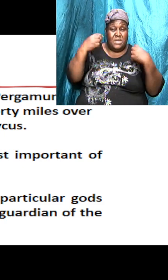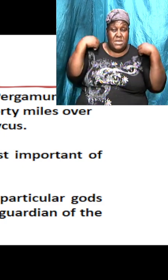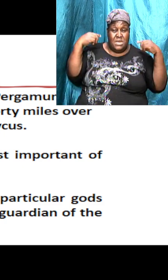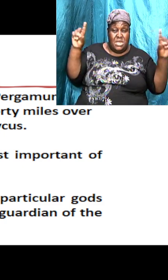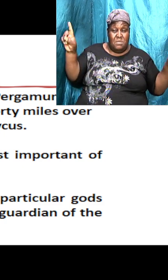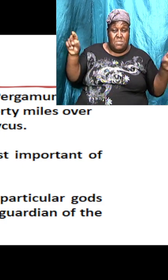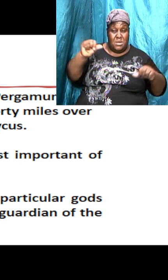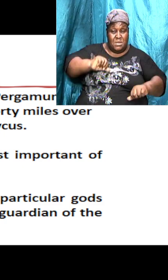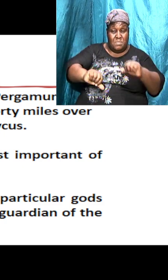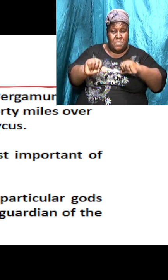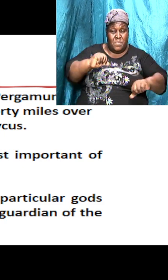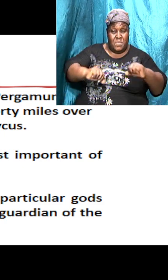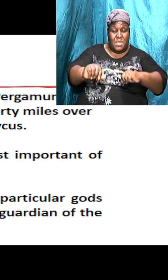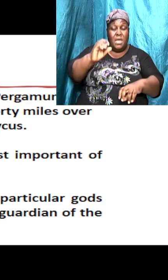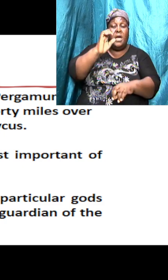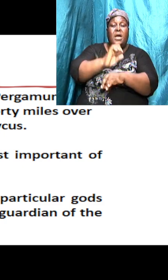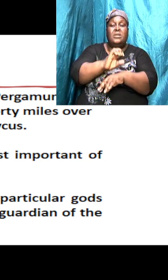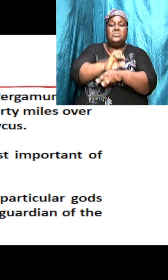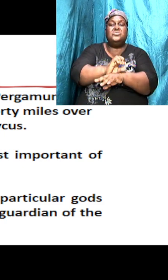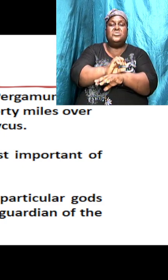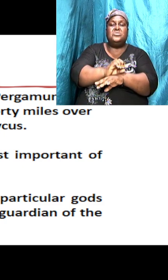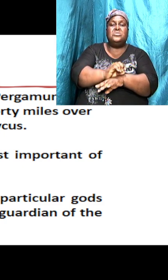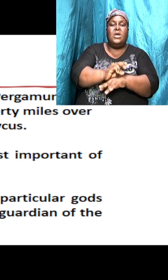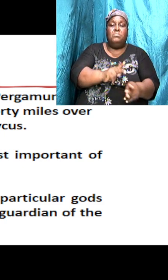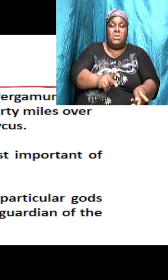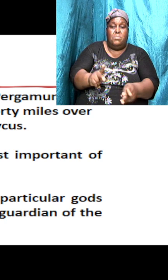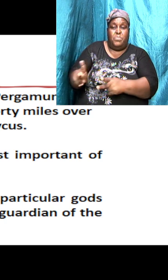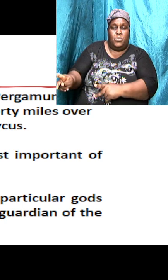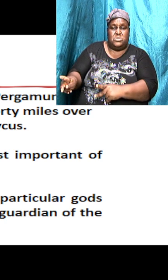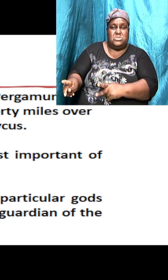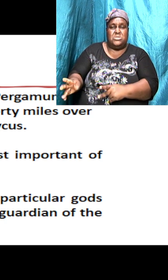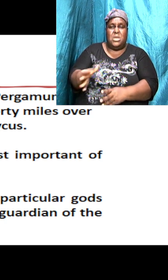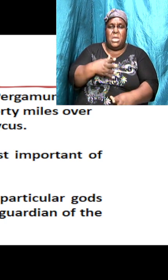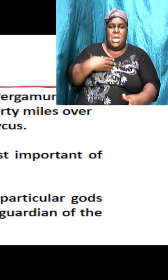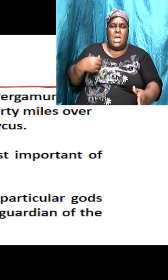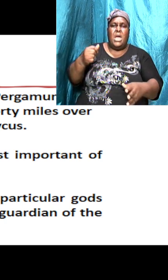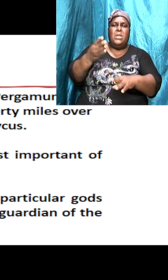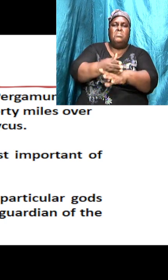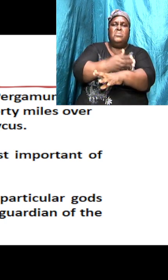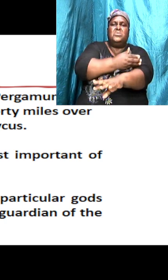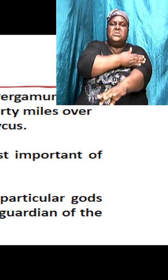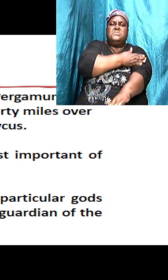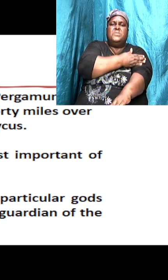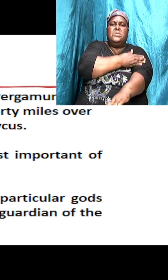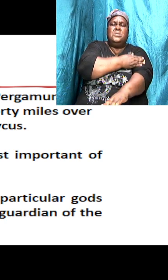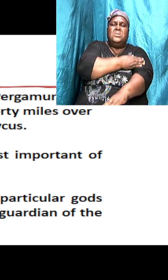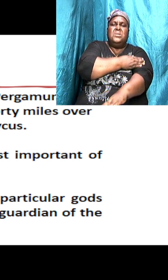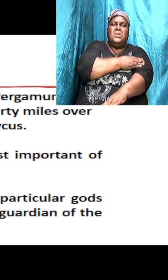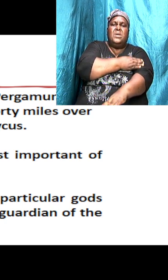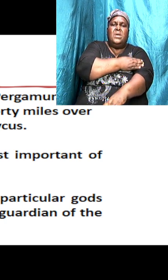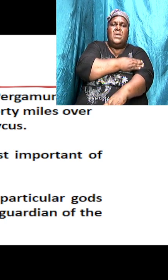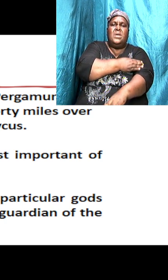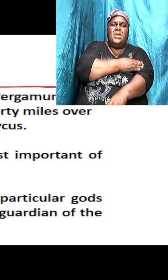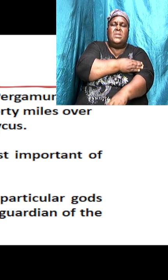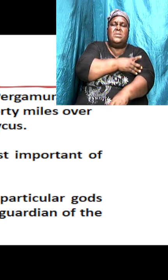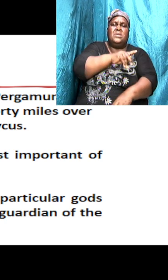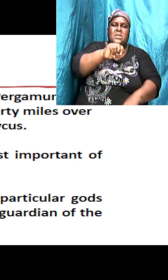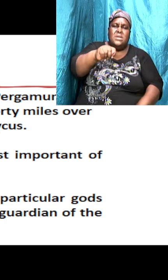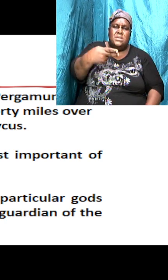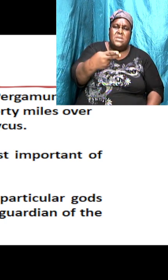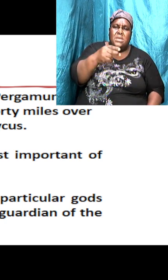planted and can thrive in any condition. And Thyatira was no less a